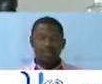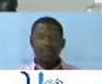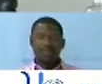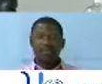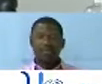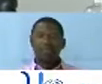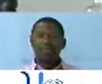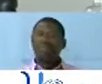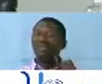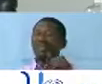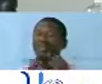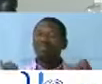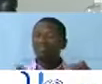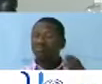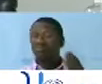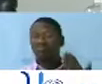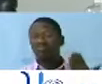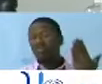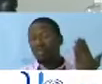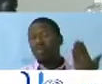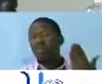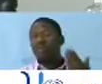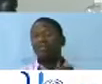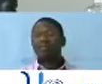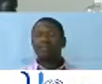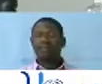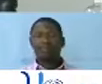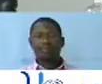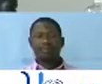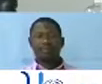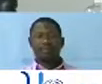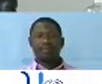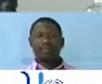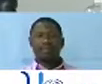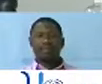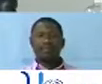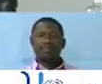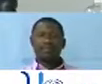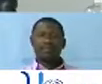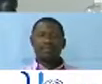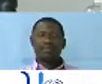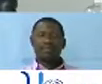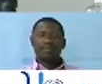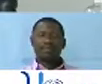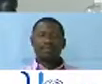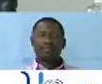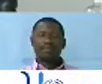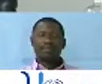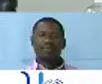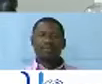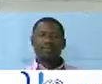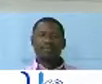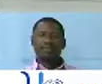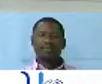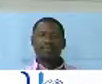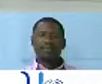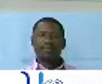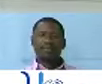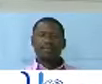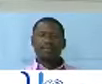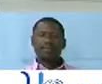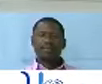Fundamental. So here you have an executive, basically, a judiciary now